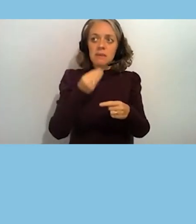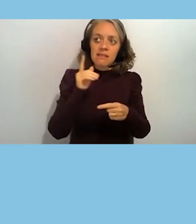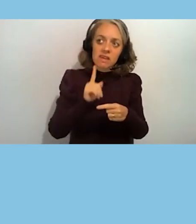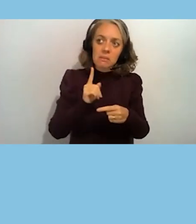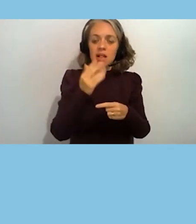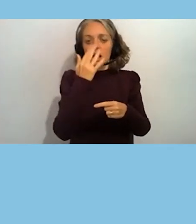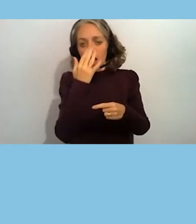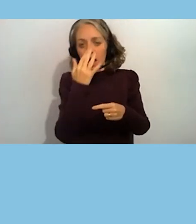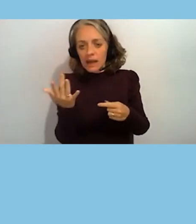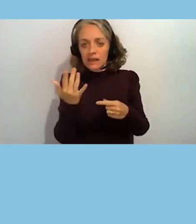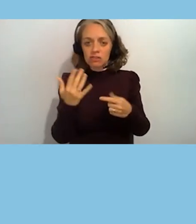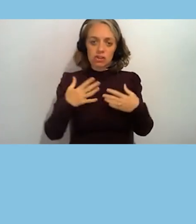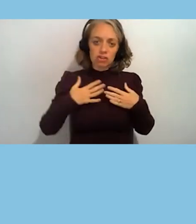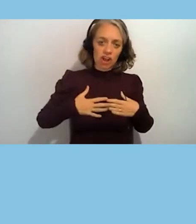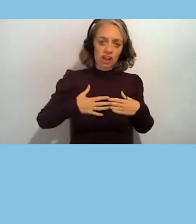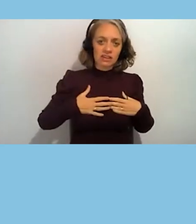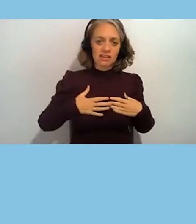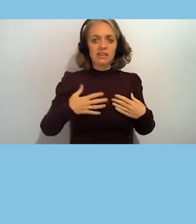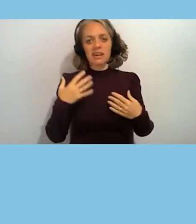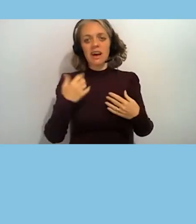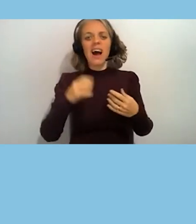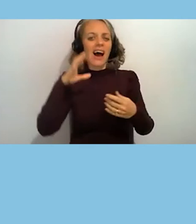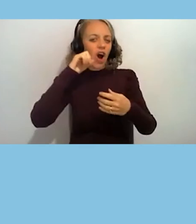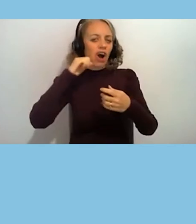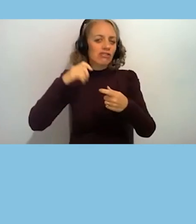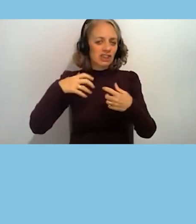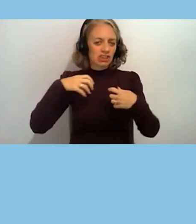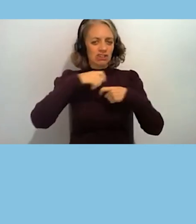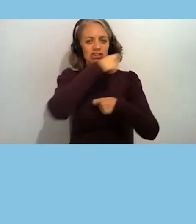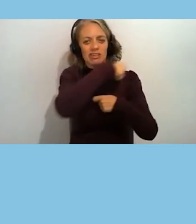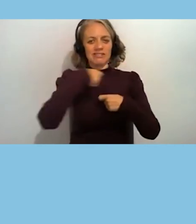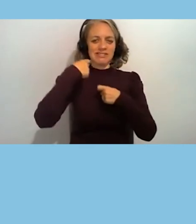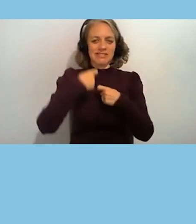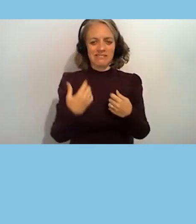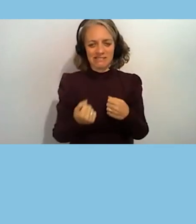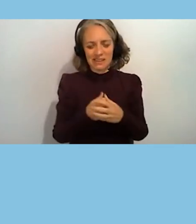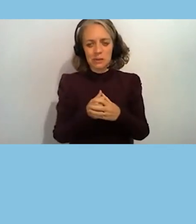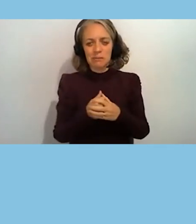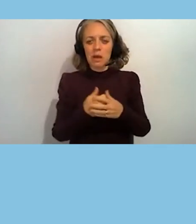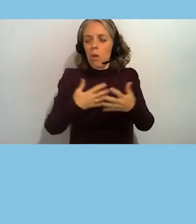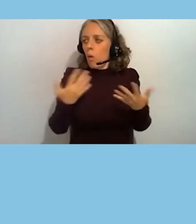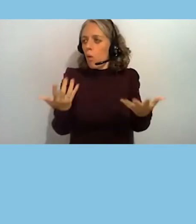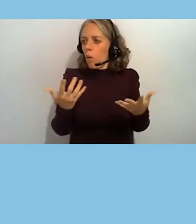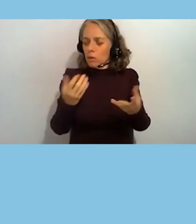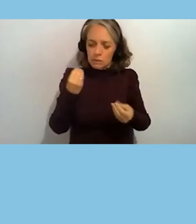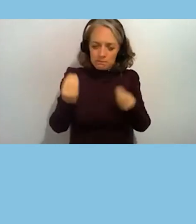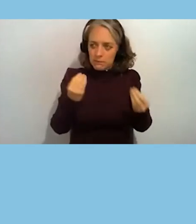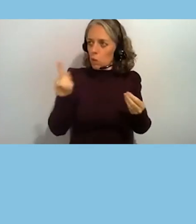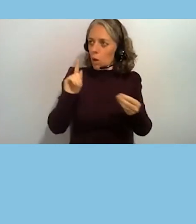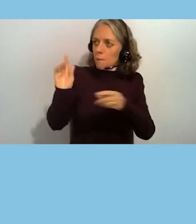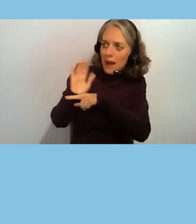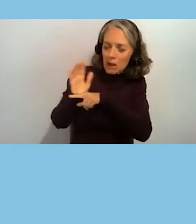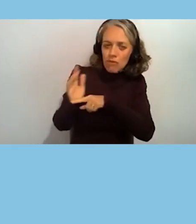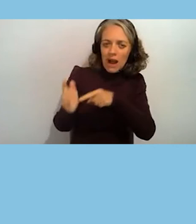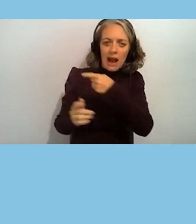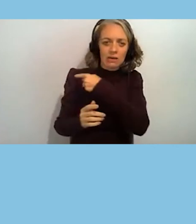Sometimes what shirt one's wearing, I do have an orange shirt on. or what appears in the speaker's background on